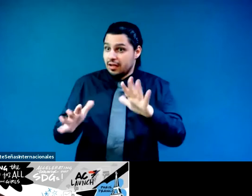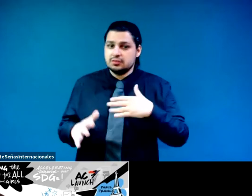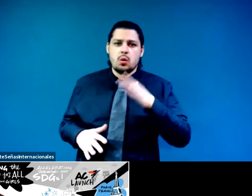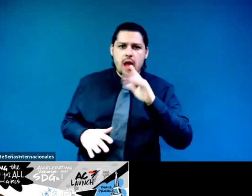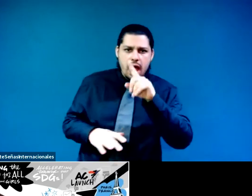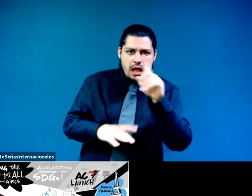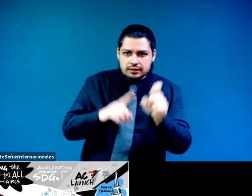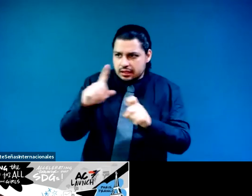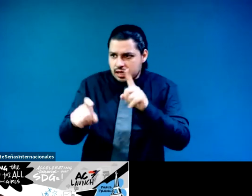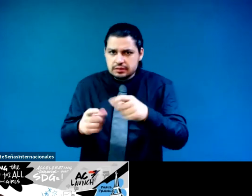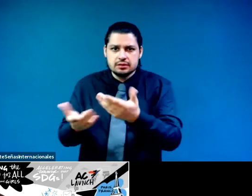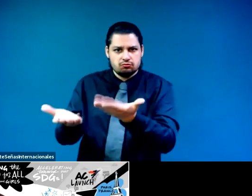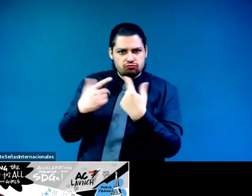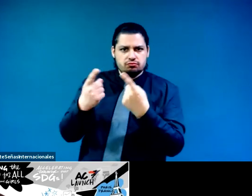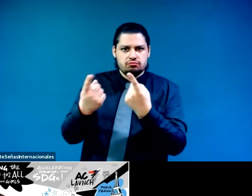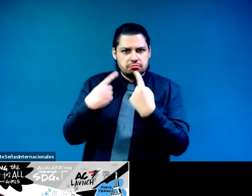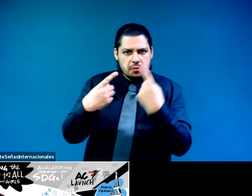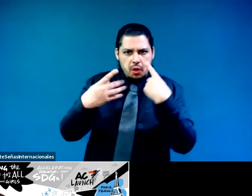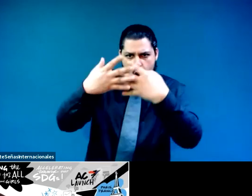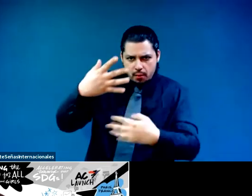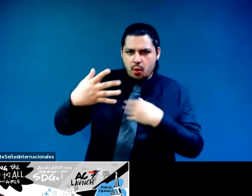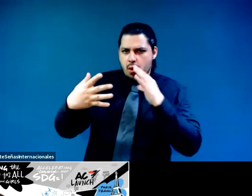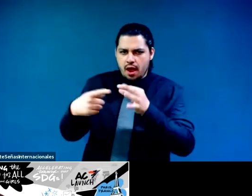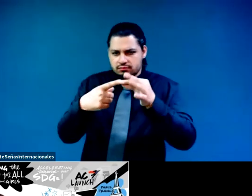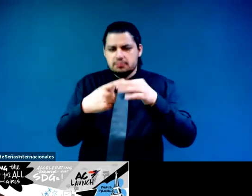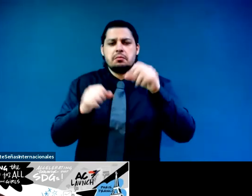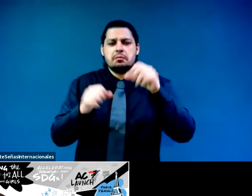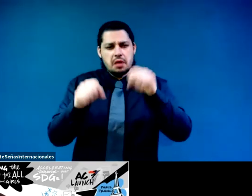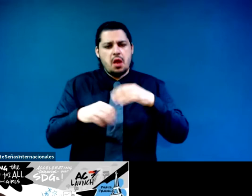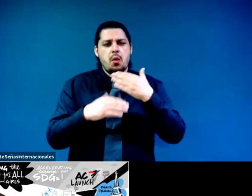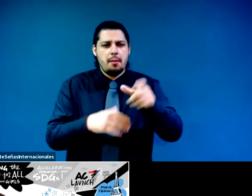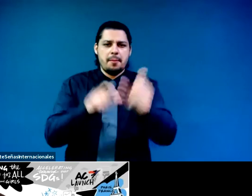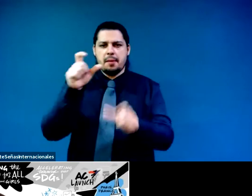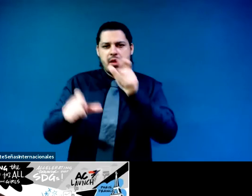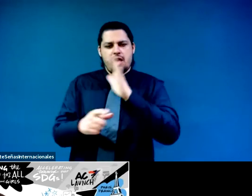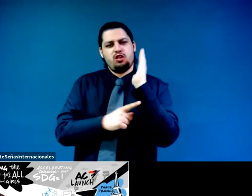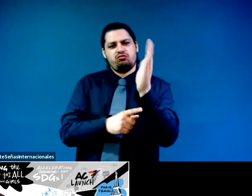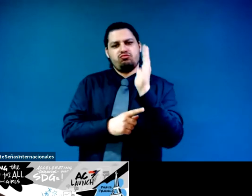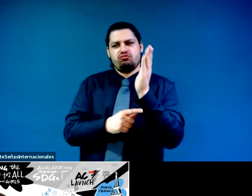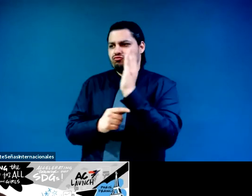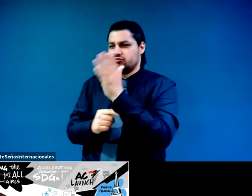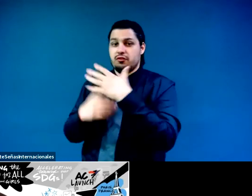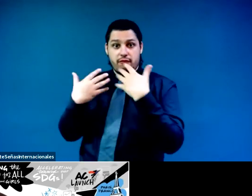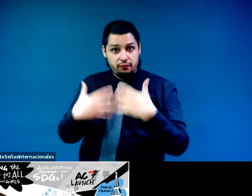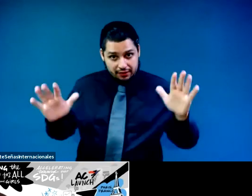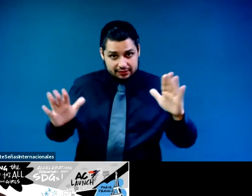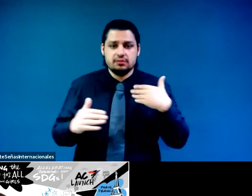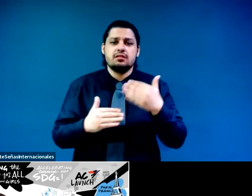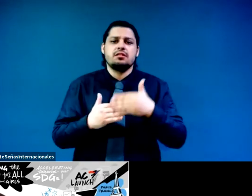Finally, we will conduct a poll, which you will all be able to contribute